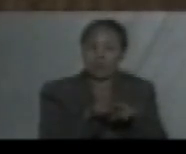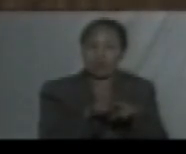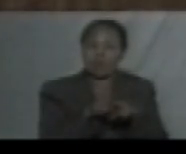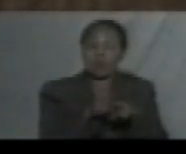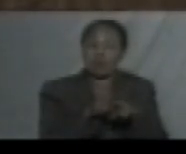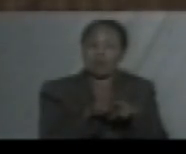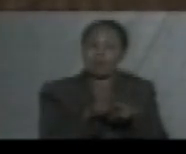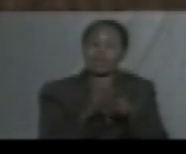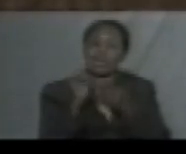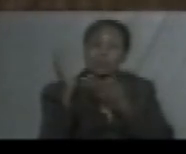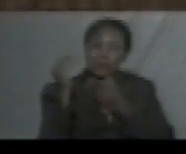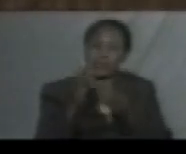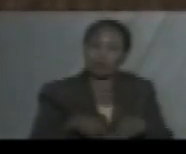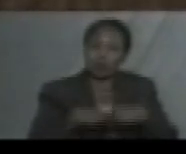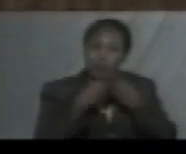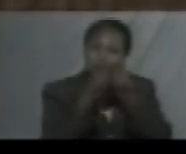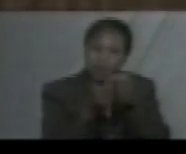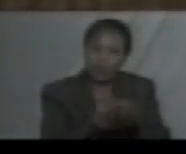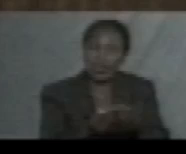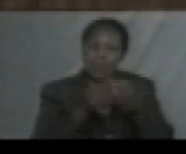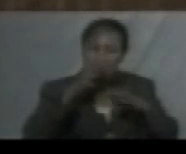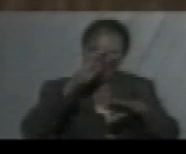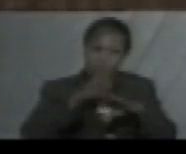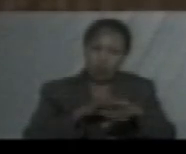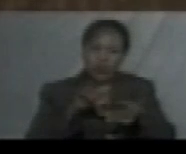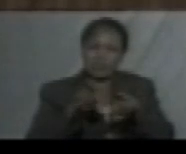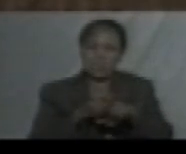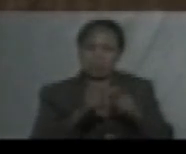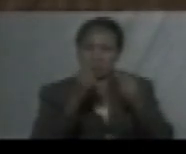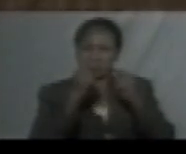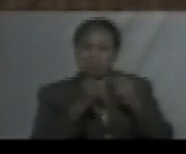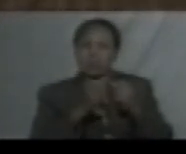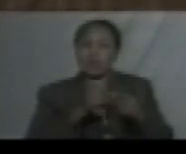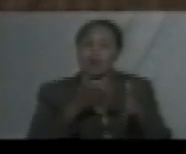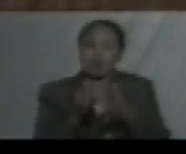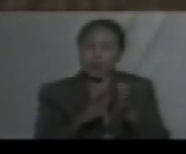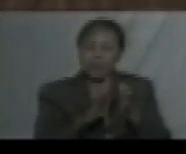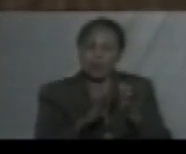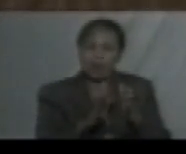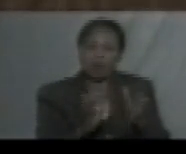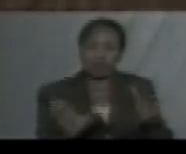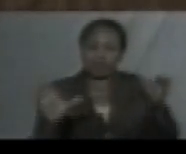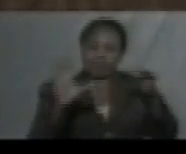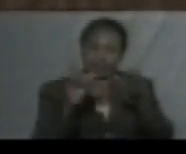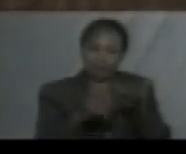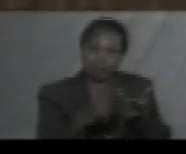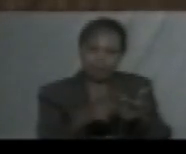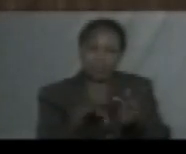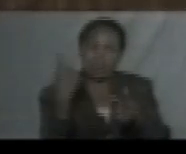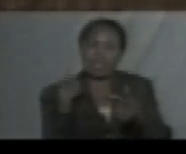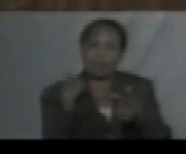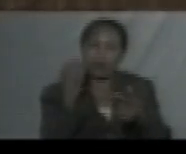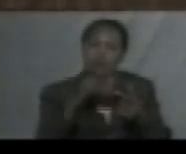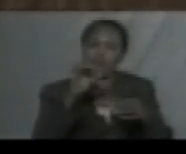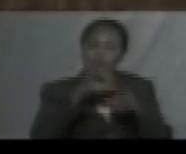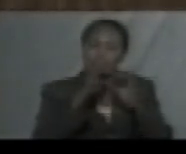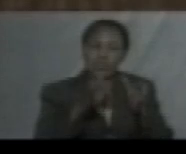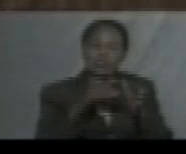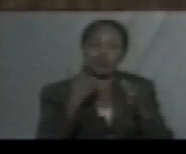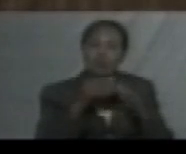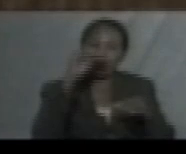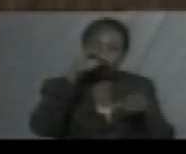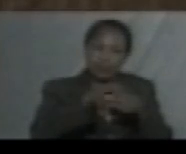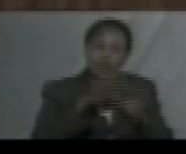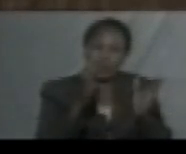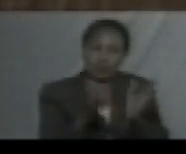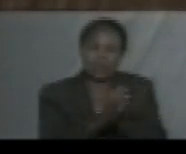provide efficient and effective means of reconciling the number of voters checked in with the number of votes